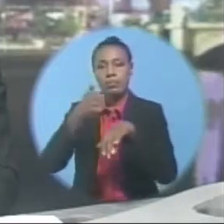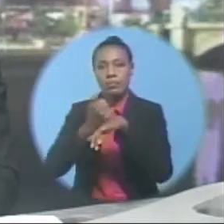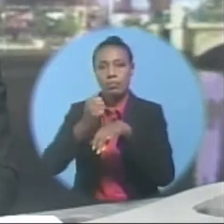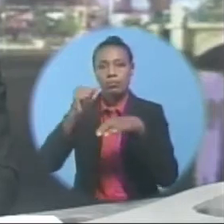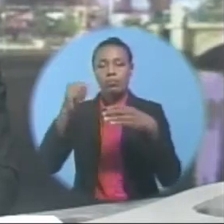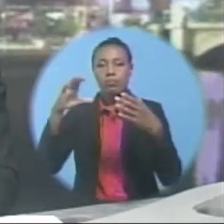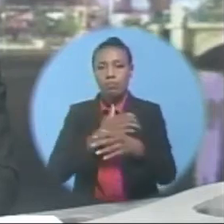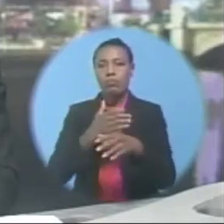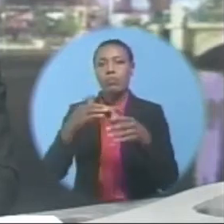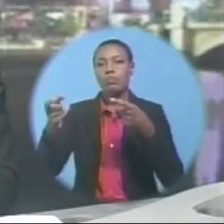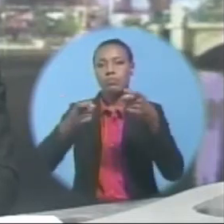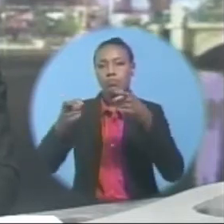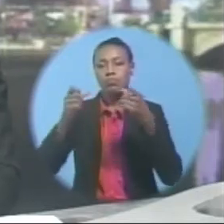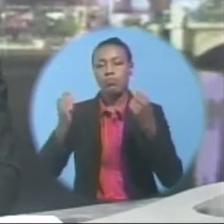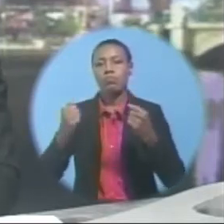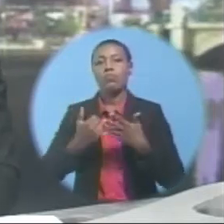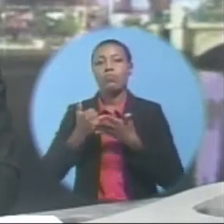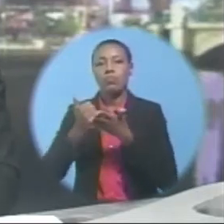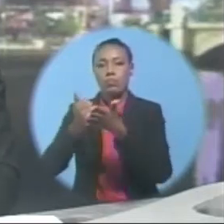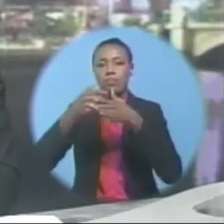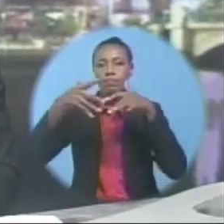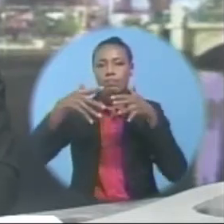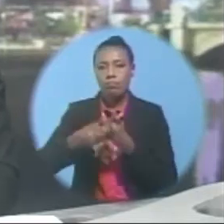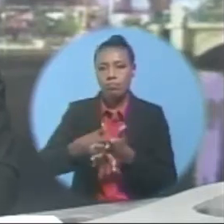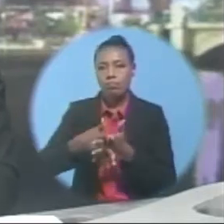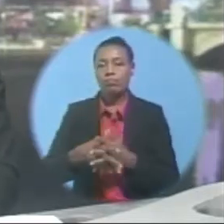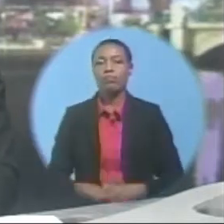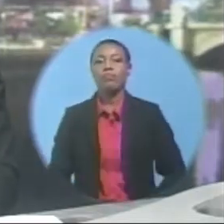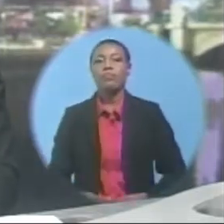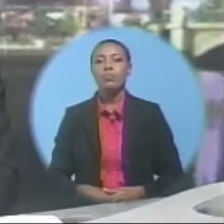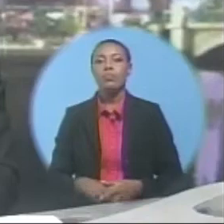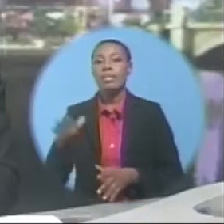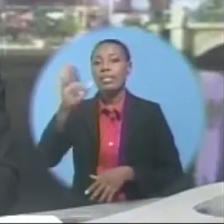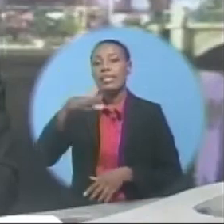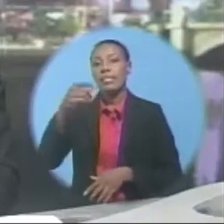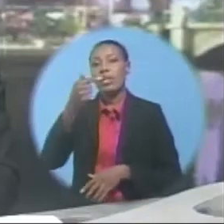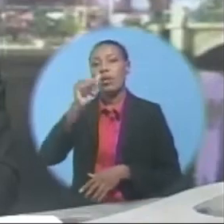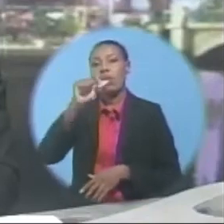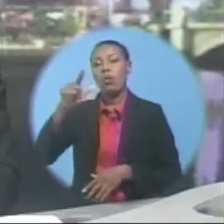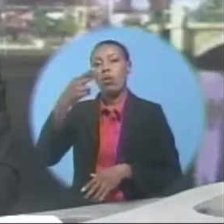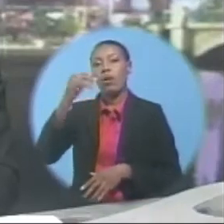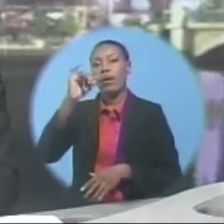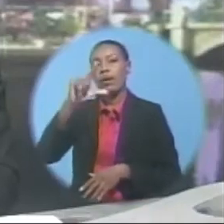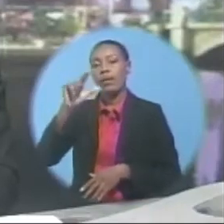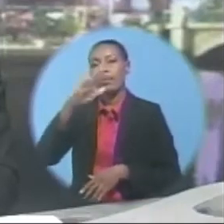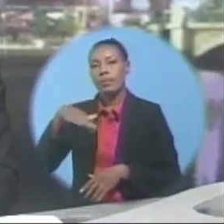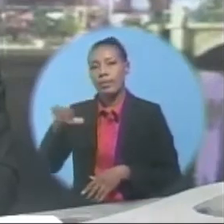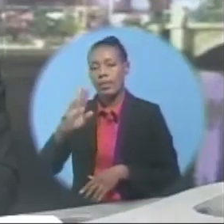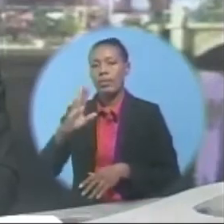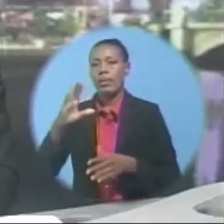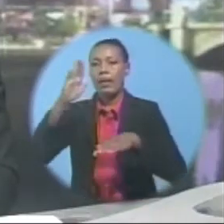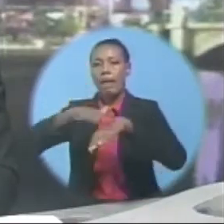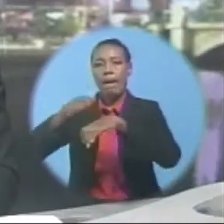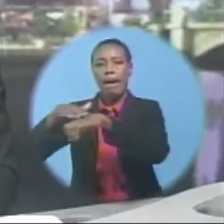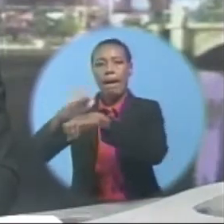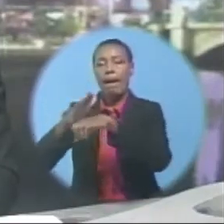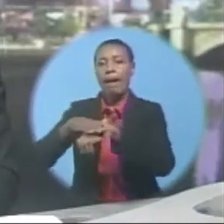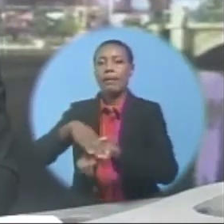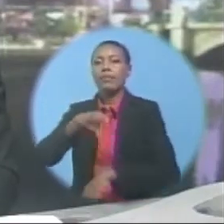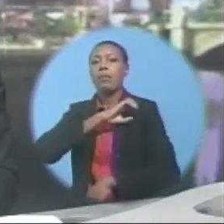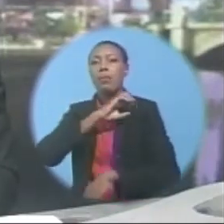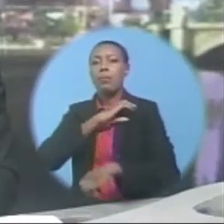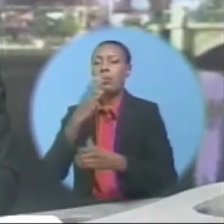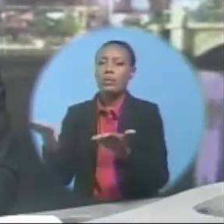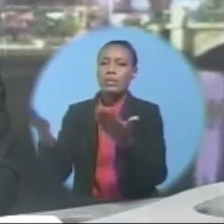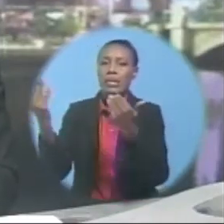it some teeth. Residents in the Gull Hill area are calling for police to be more persistent in their efforts to